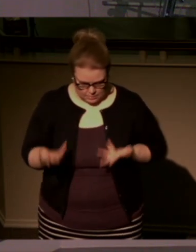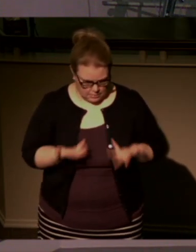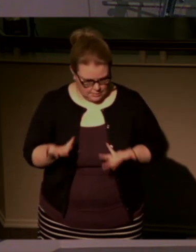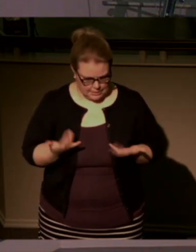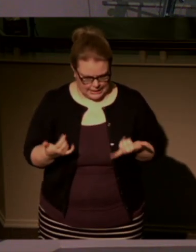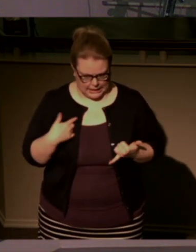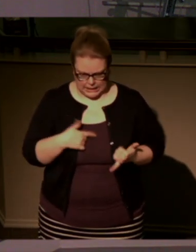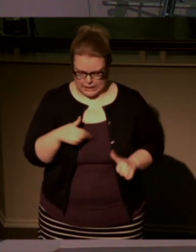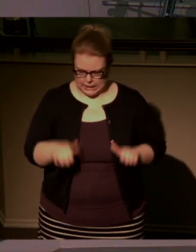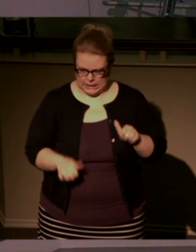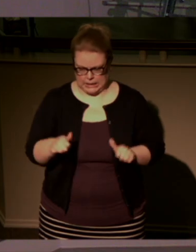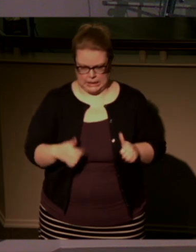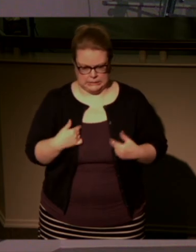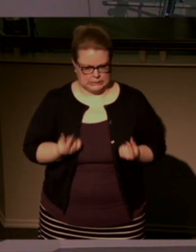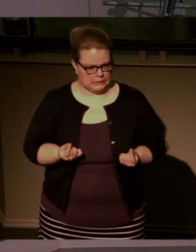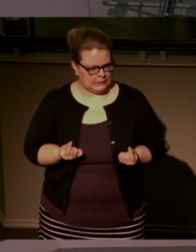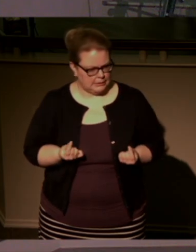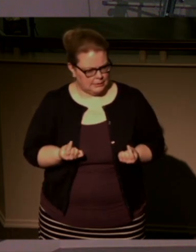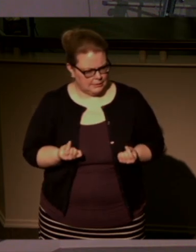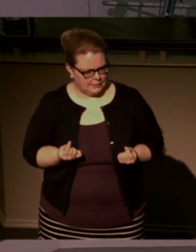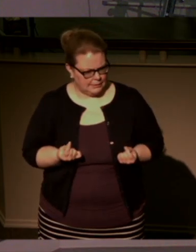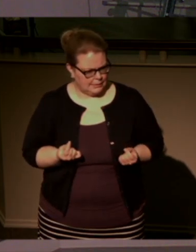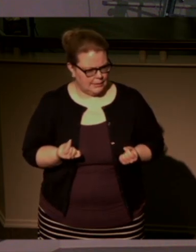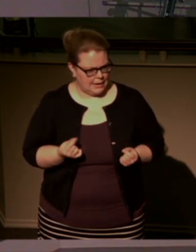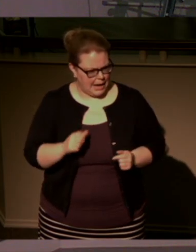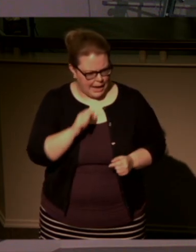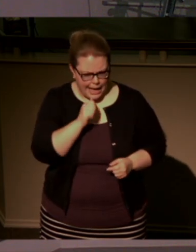sure that you could ever